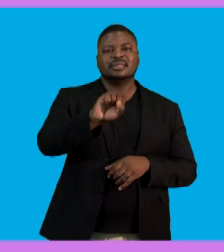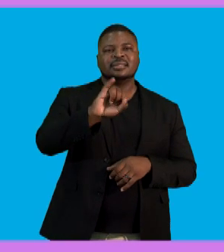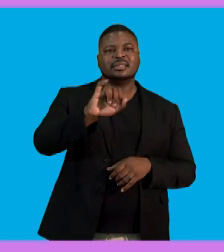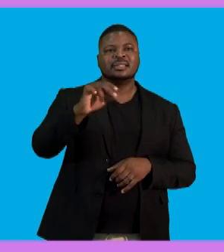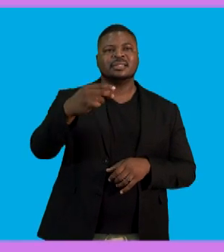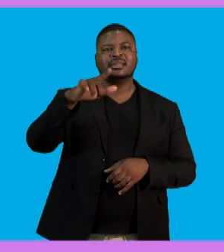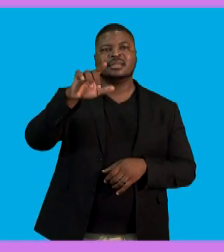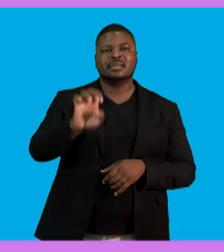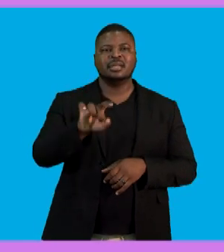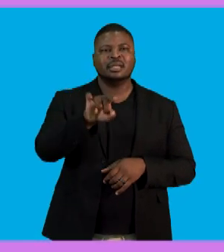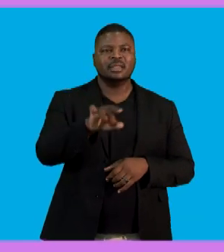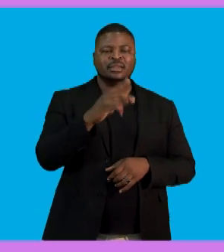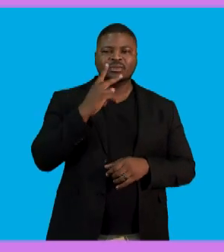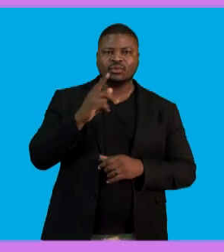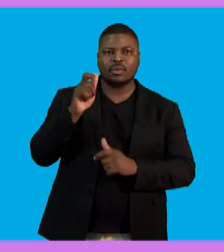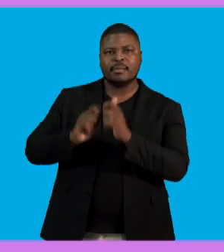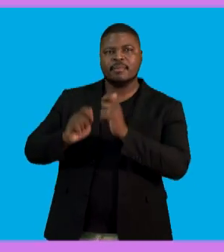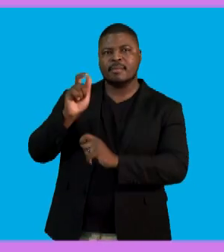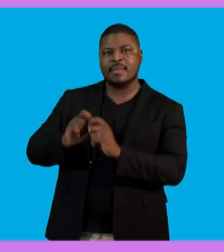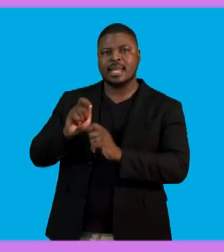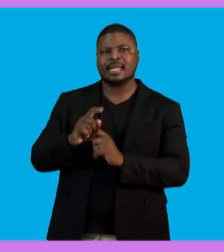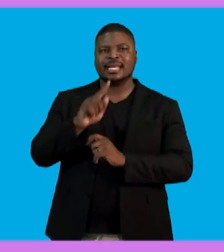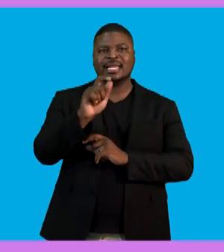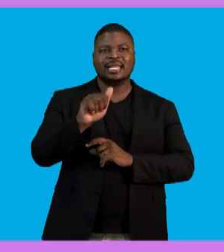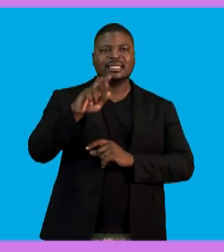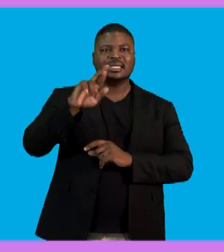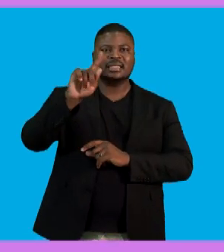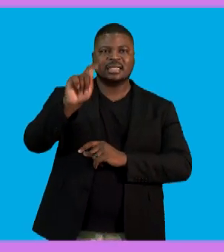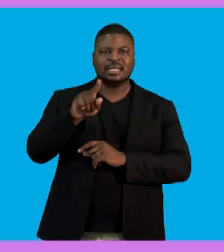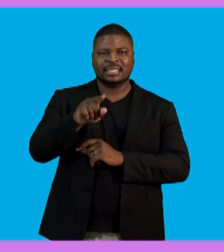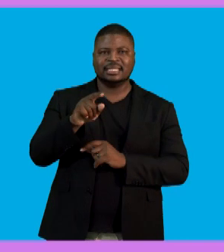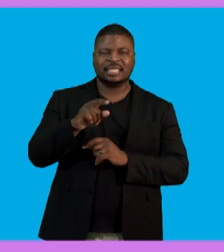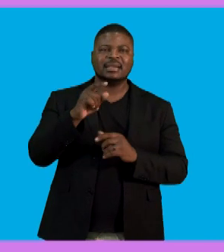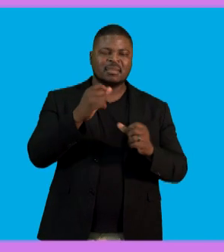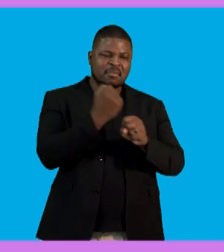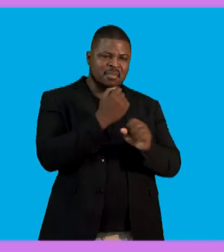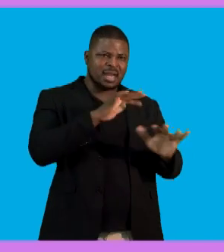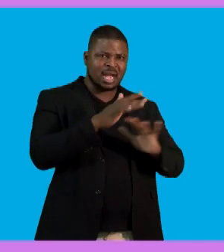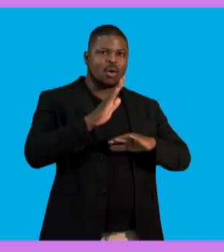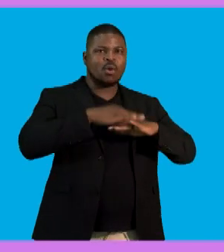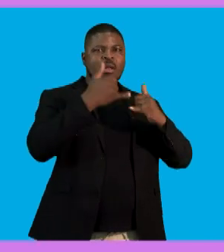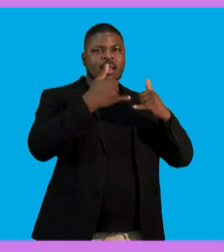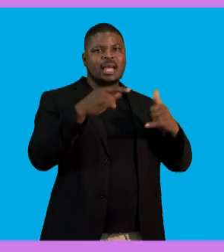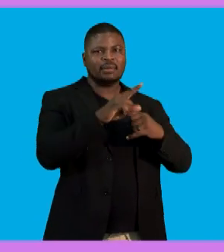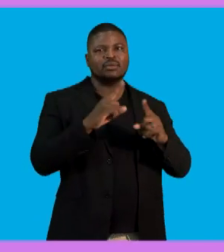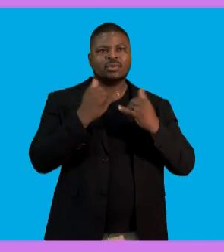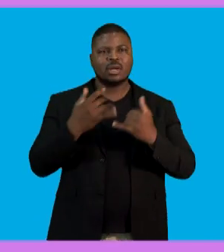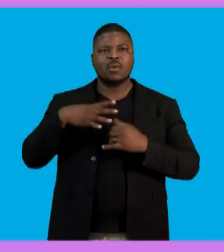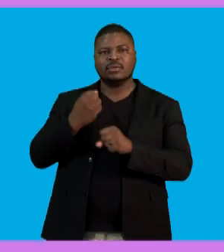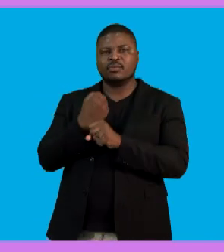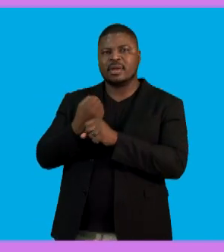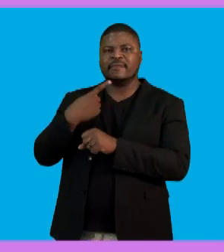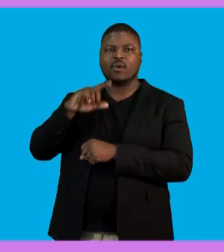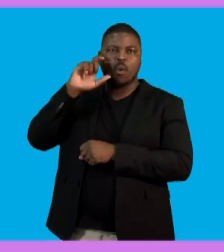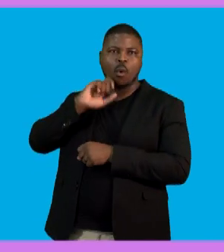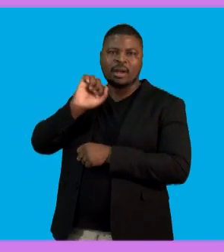She decided to use it to make some for her grandmother's birthday. Today, study the recipe below and answer the questions that follow. We're